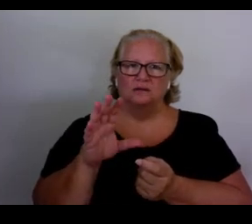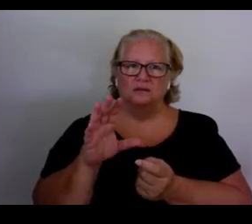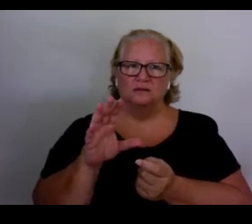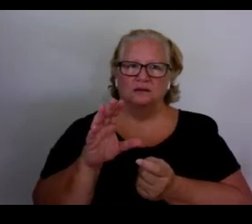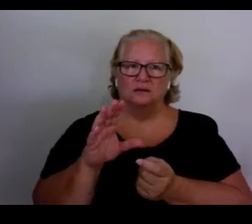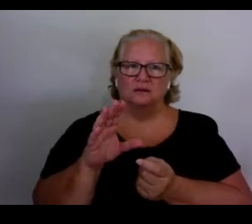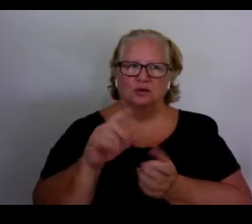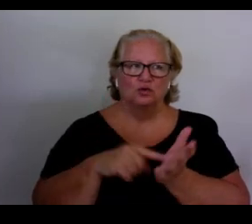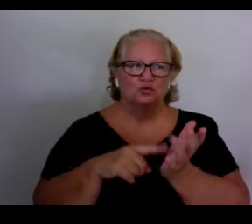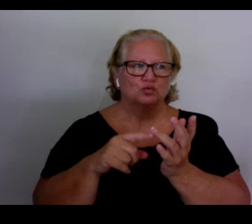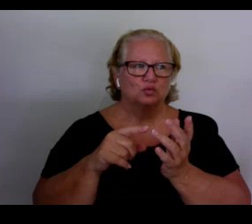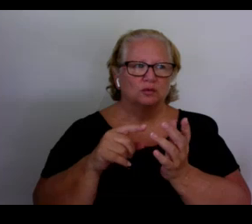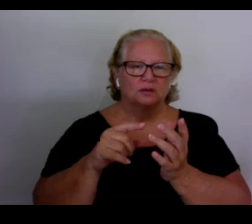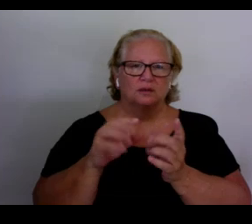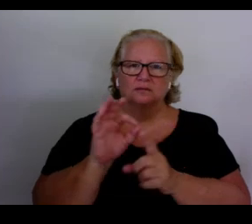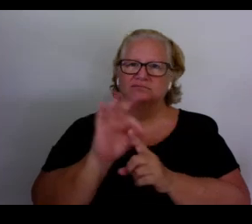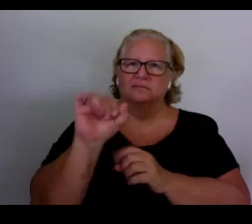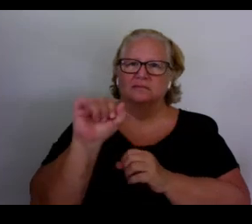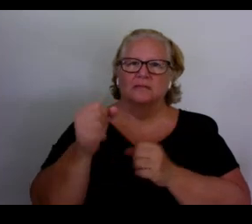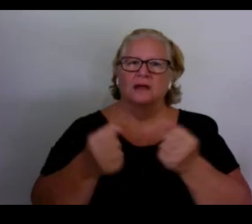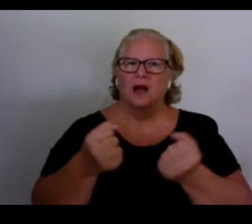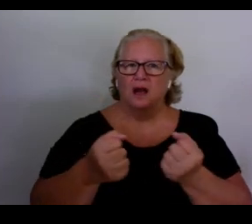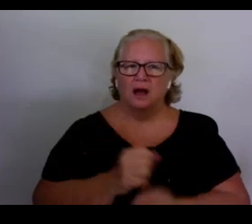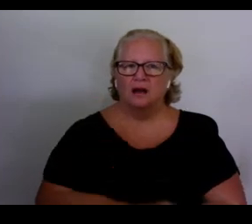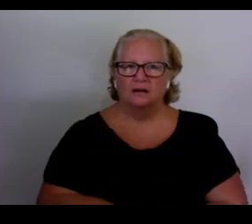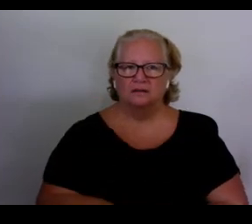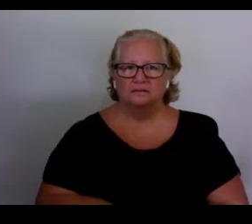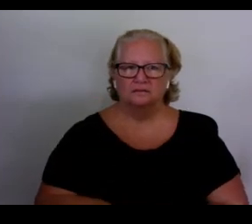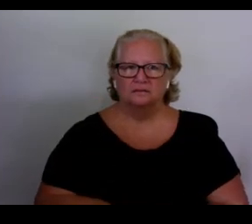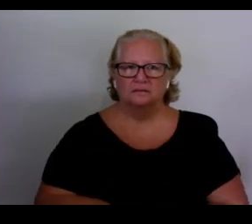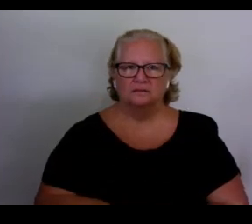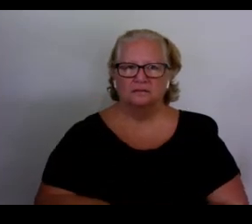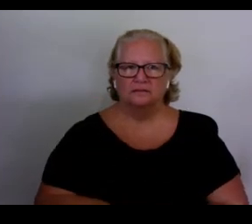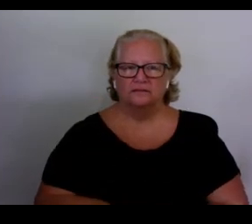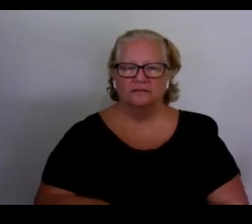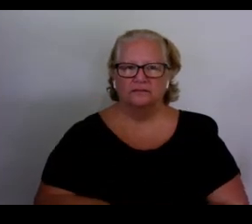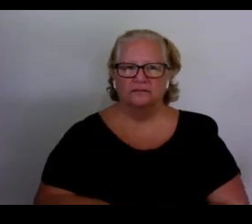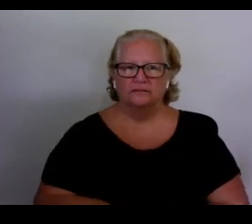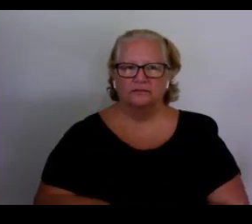to upgrade their car. And I think it's a really